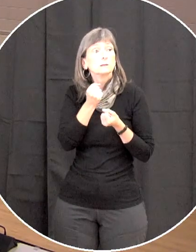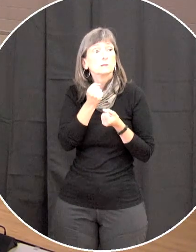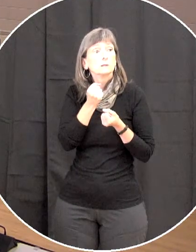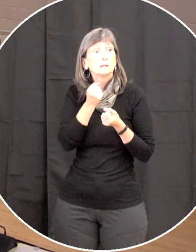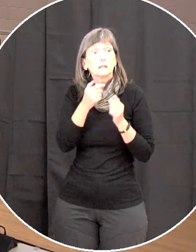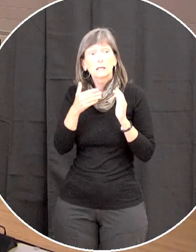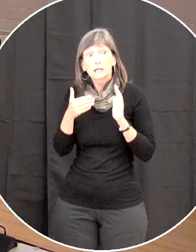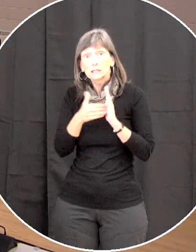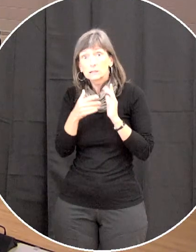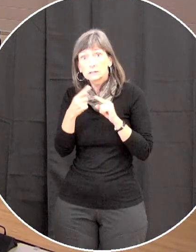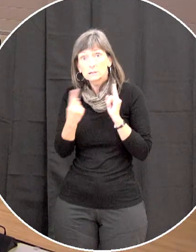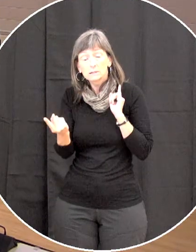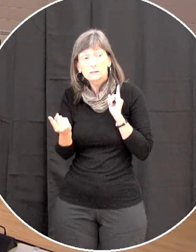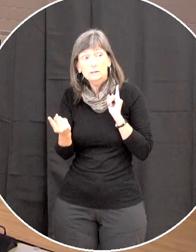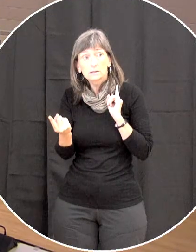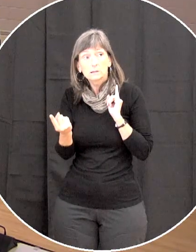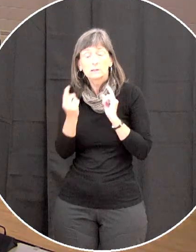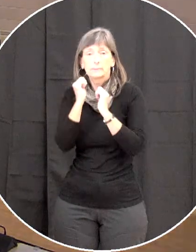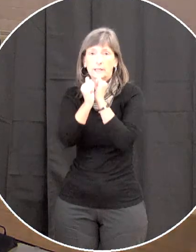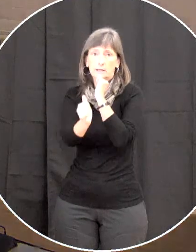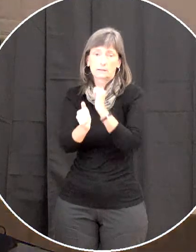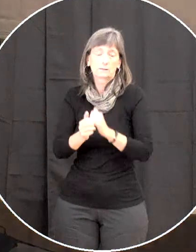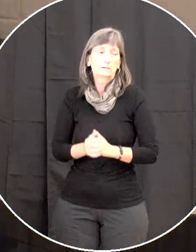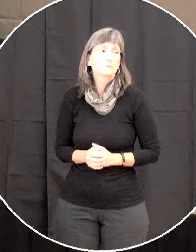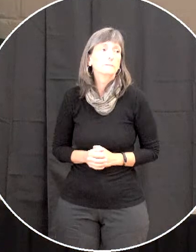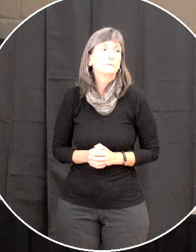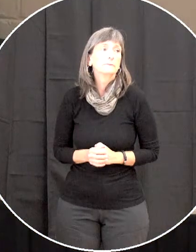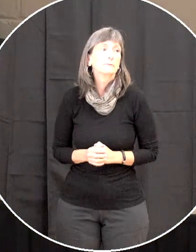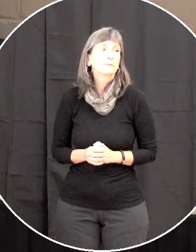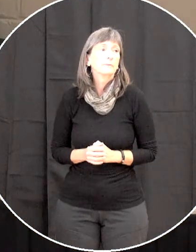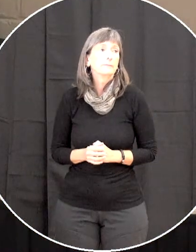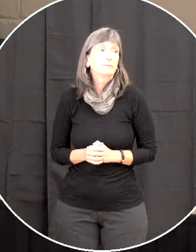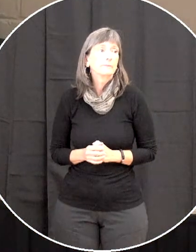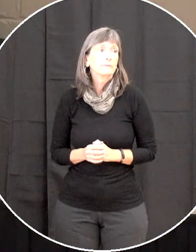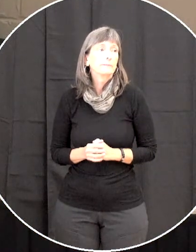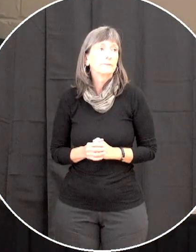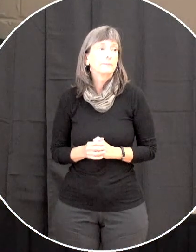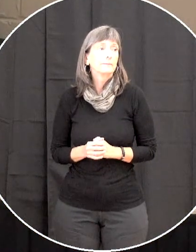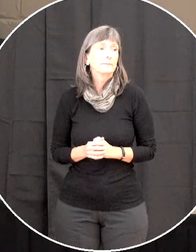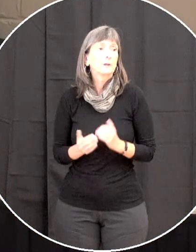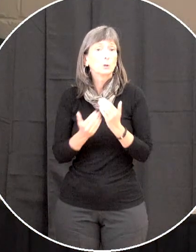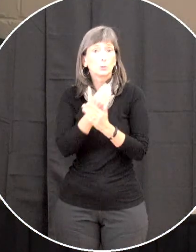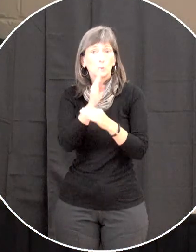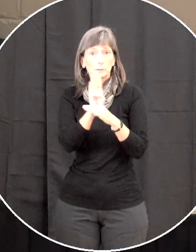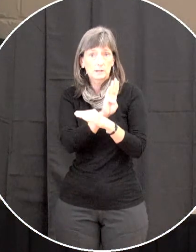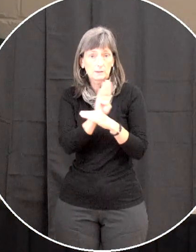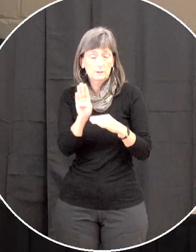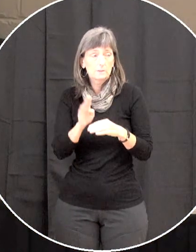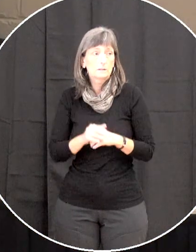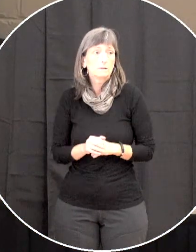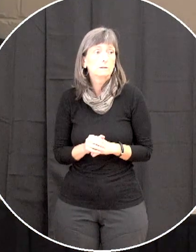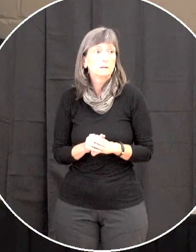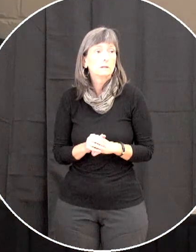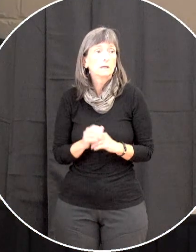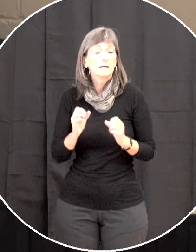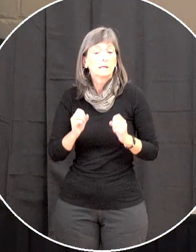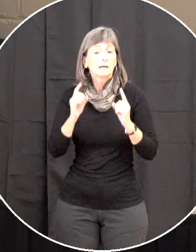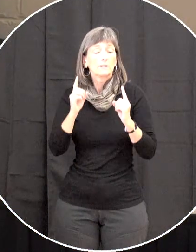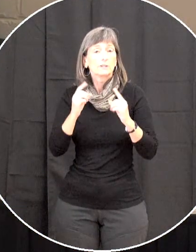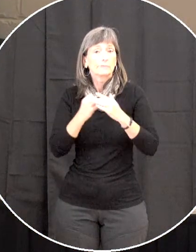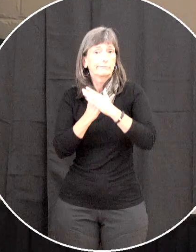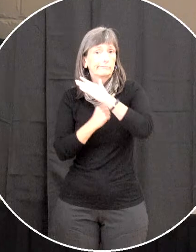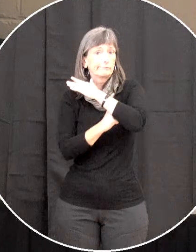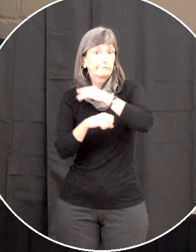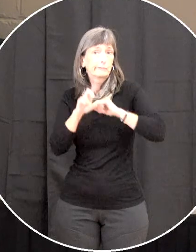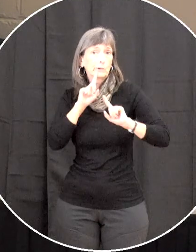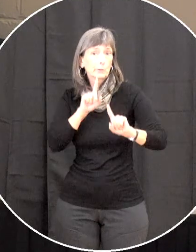those against? Motion carries. Thank you. New business, Education Foundation